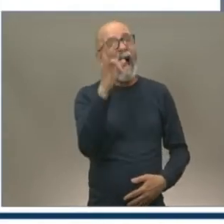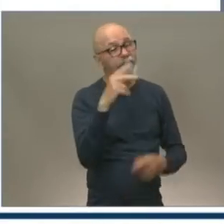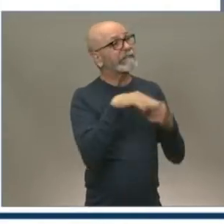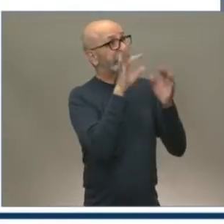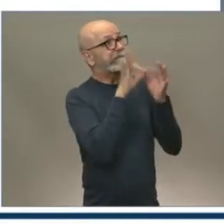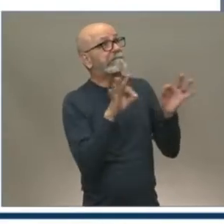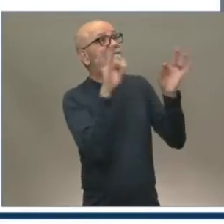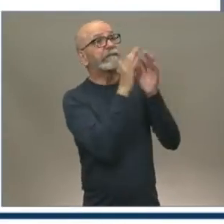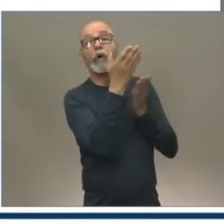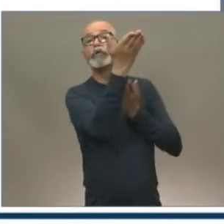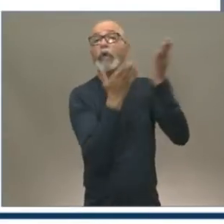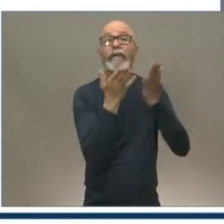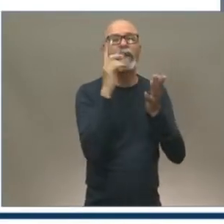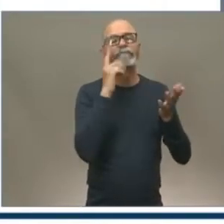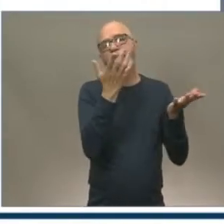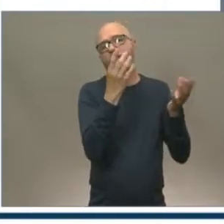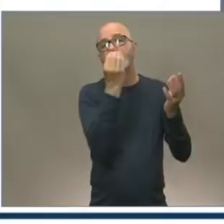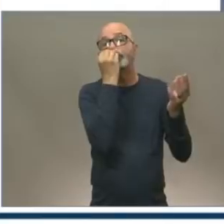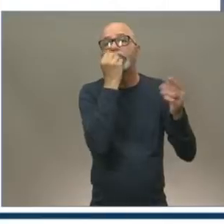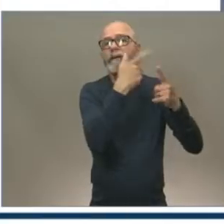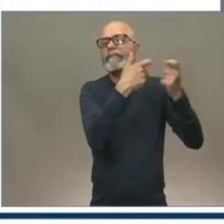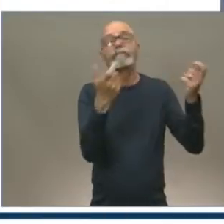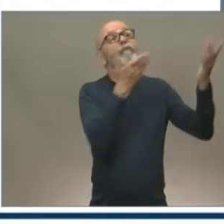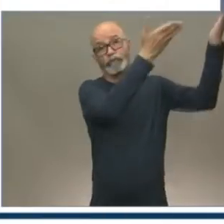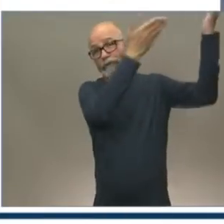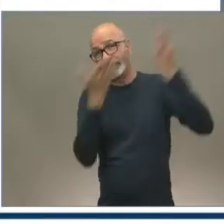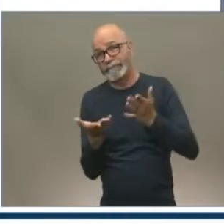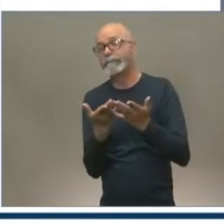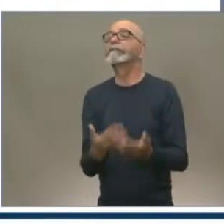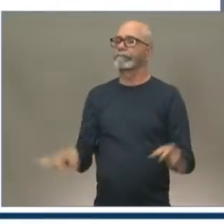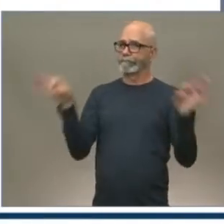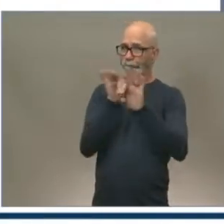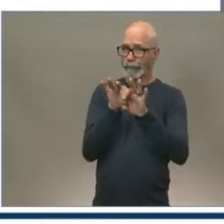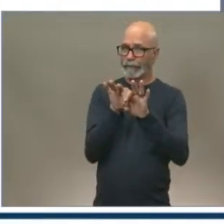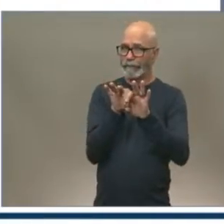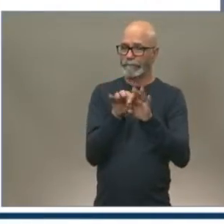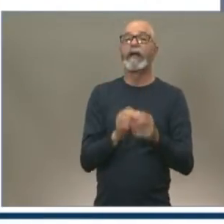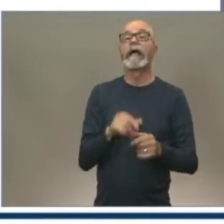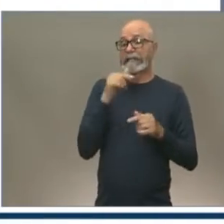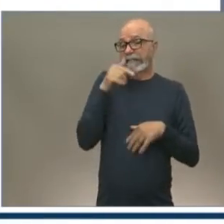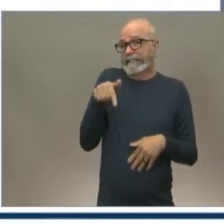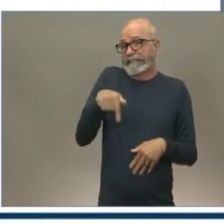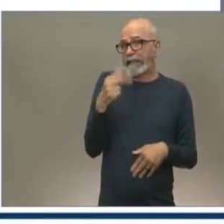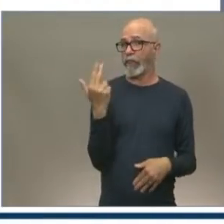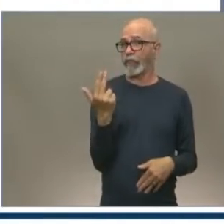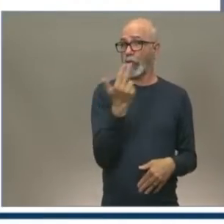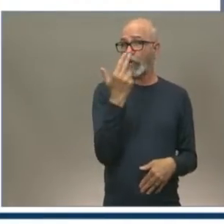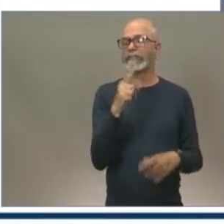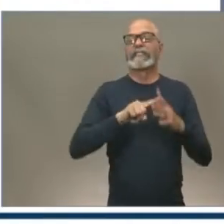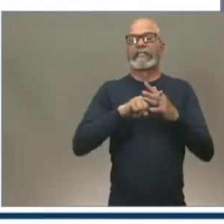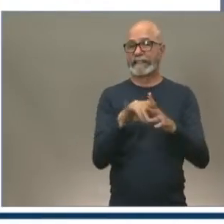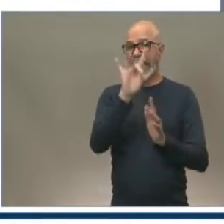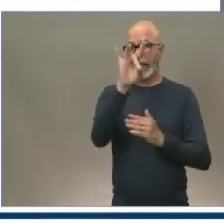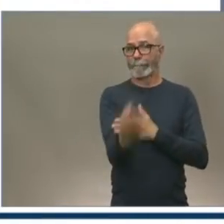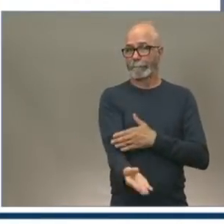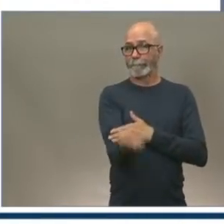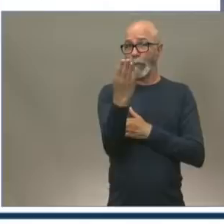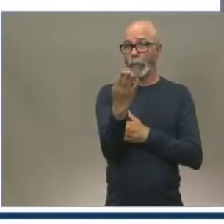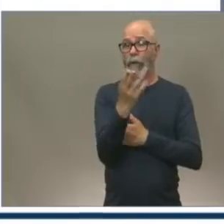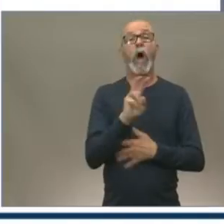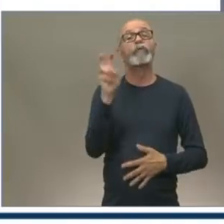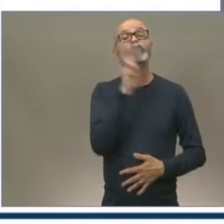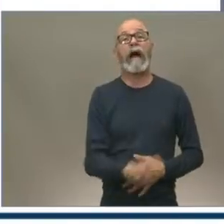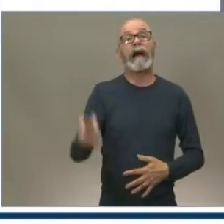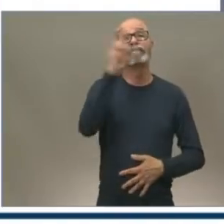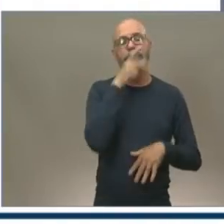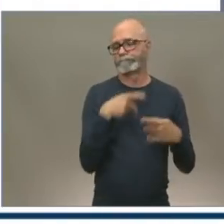cannot come to Nova Scotia from outside PEI or Newfoundland unless it is essential. Dr. Strang will outline what we mean